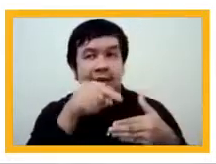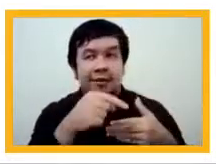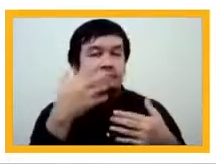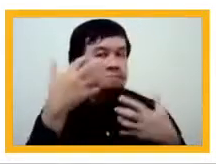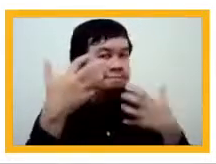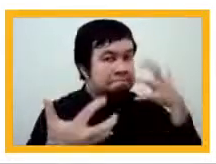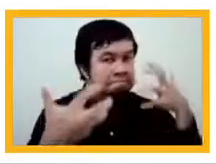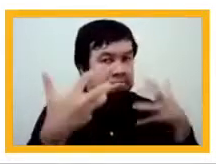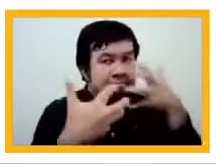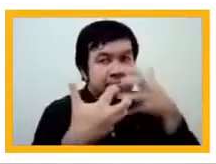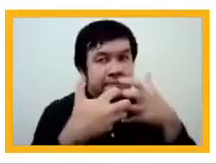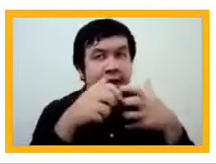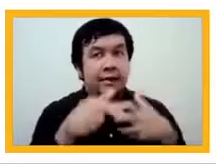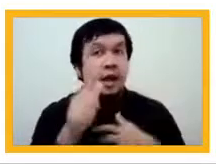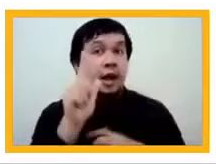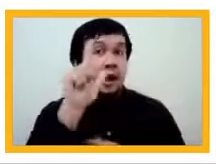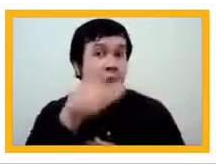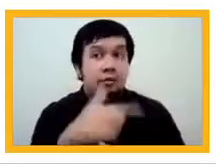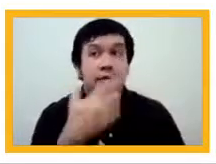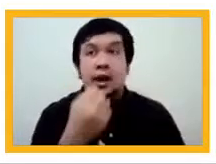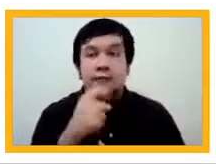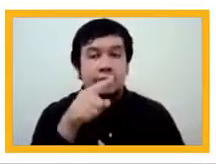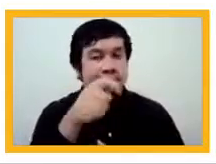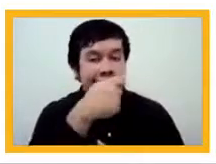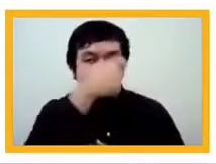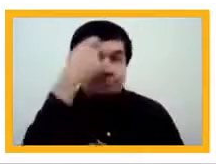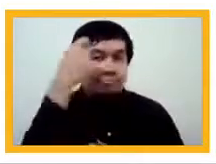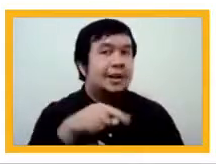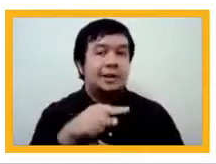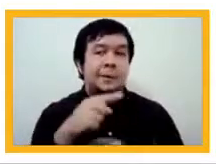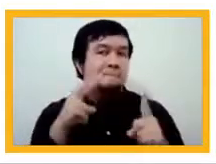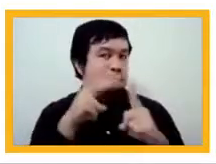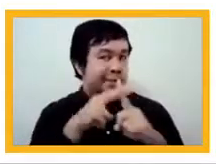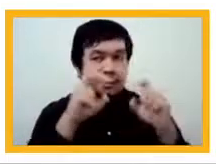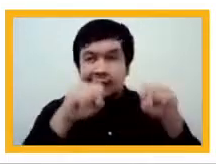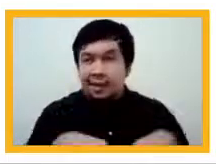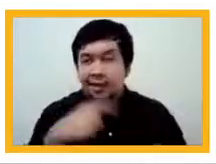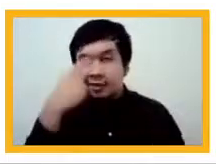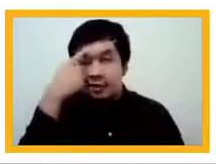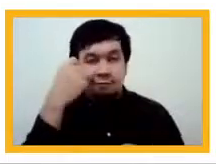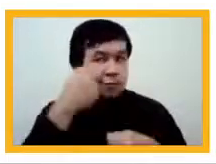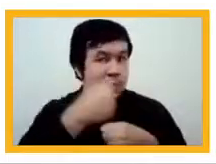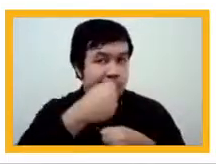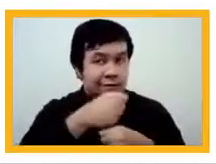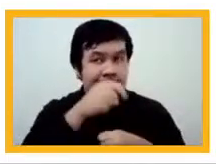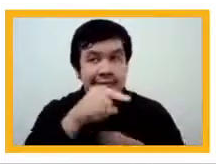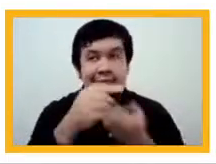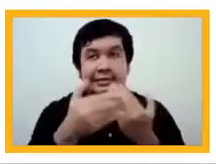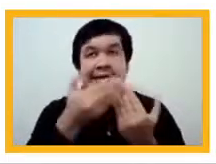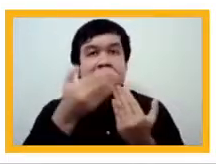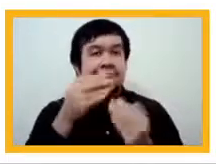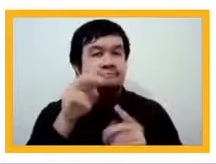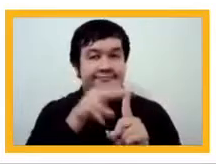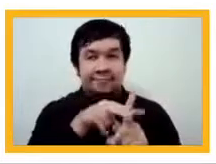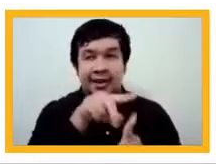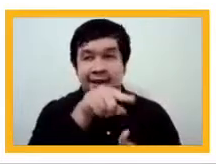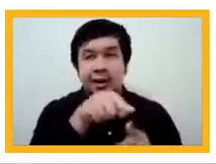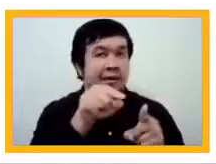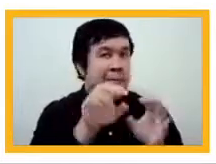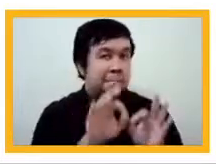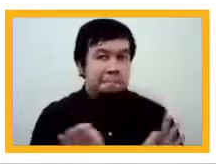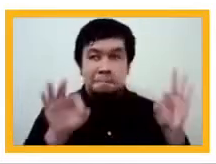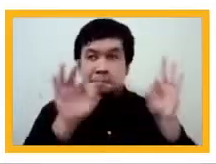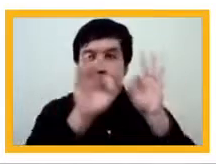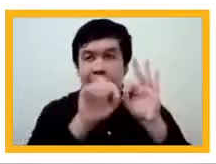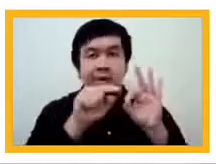industry structure change. Truly, adaptability and employability is the very